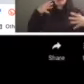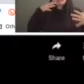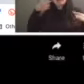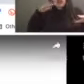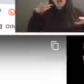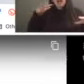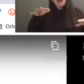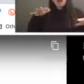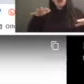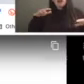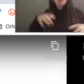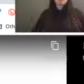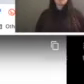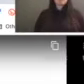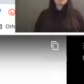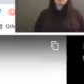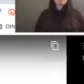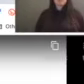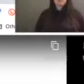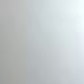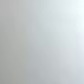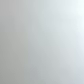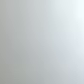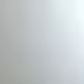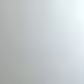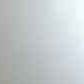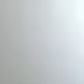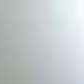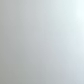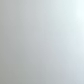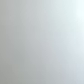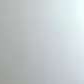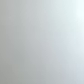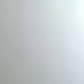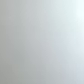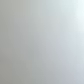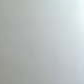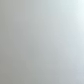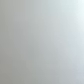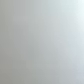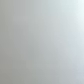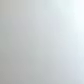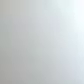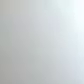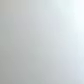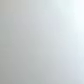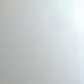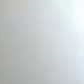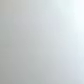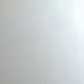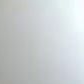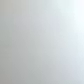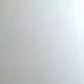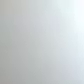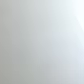All right, so that gives you a little bit of an idea for what security is like. So let's get back to